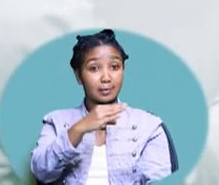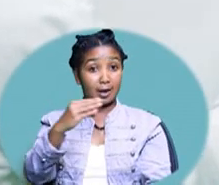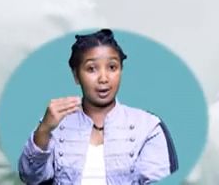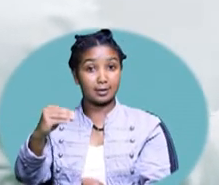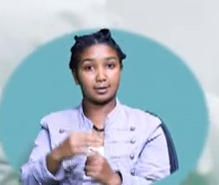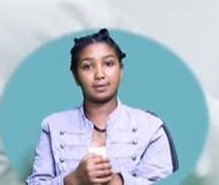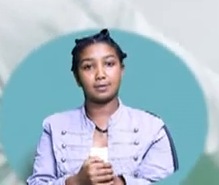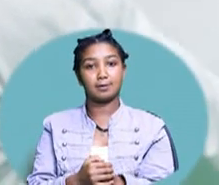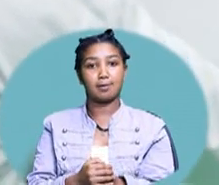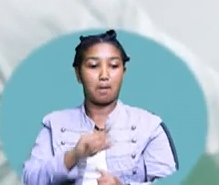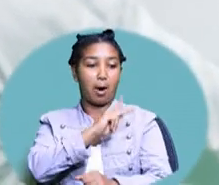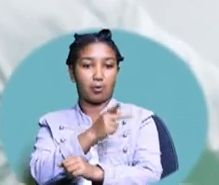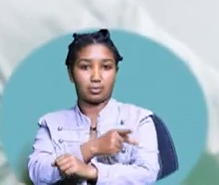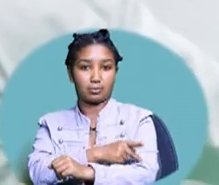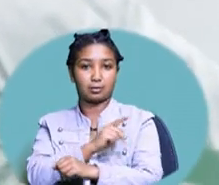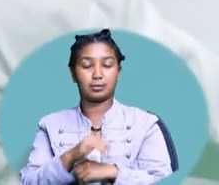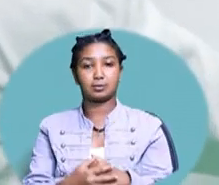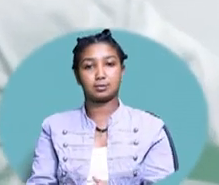and power.